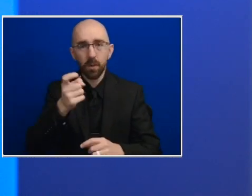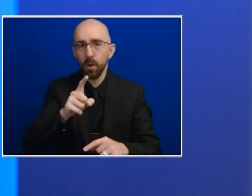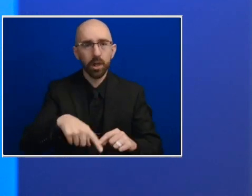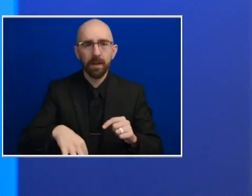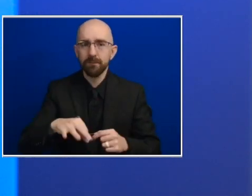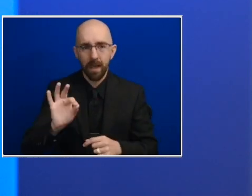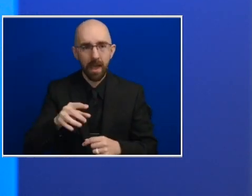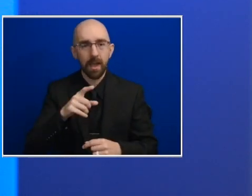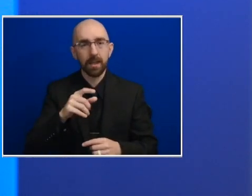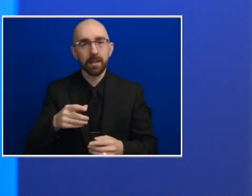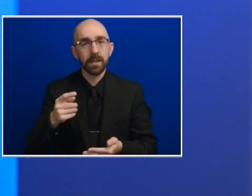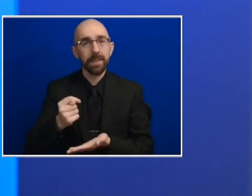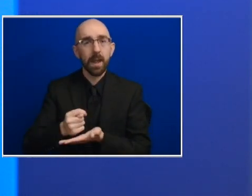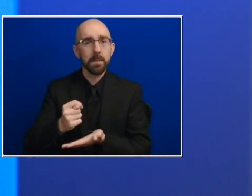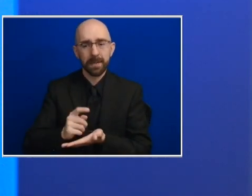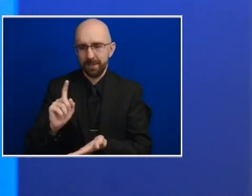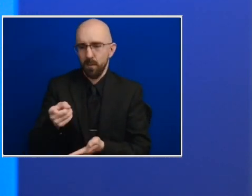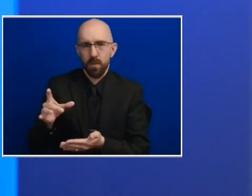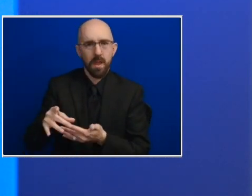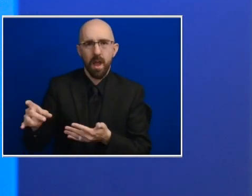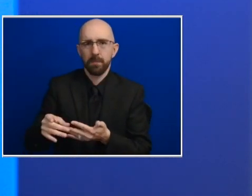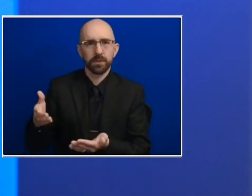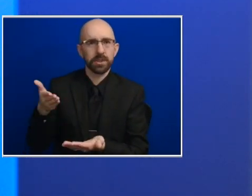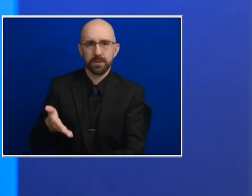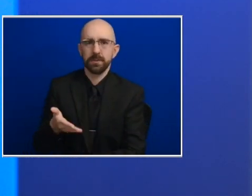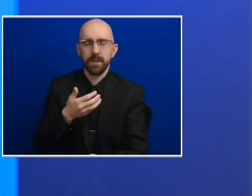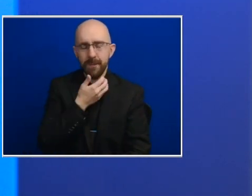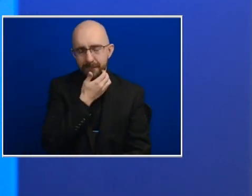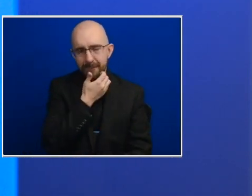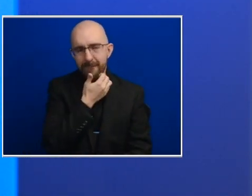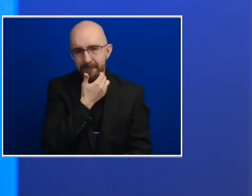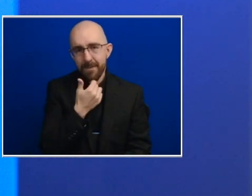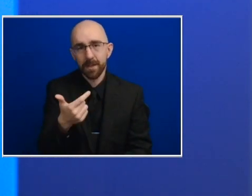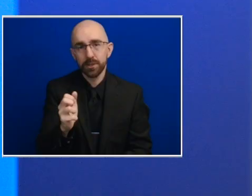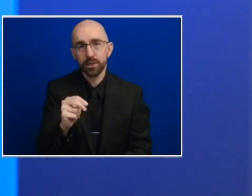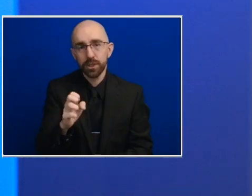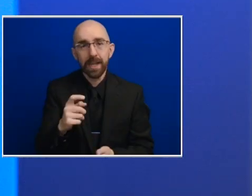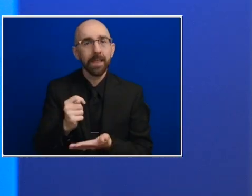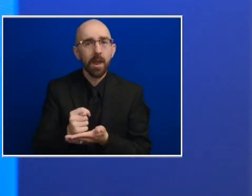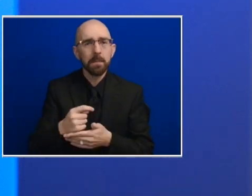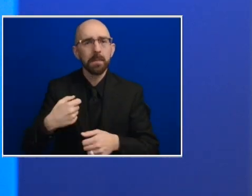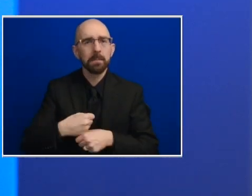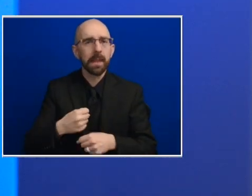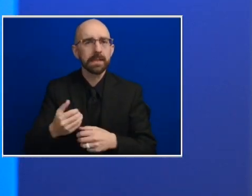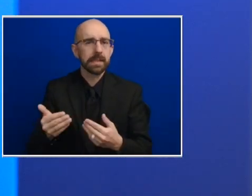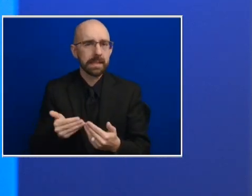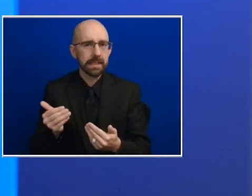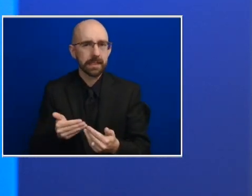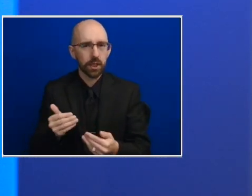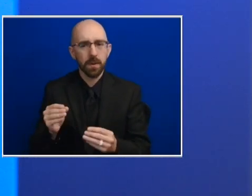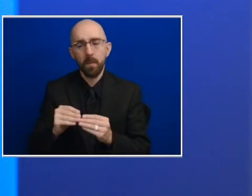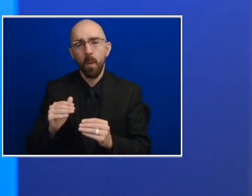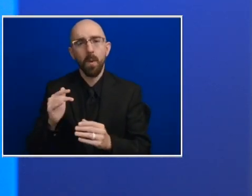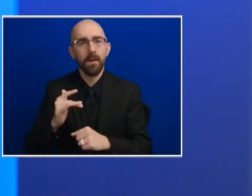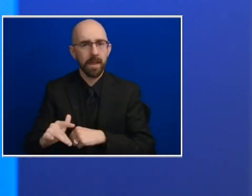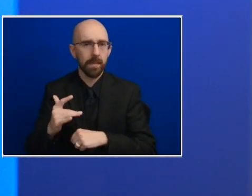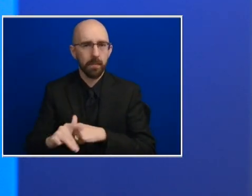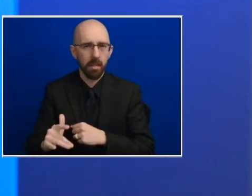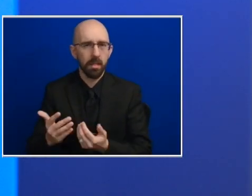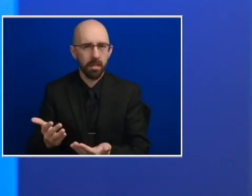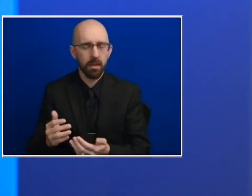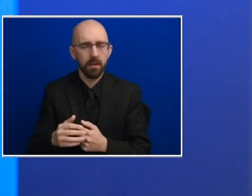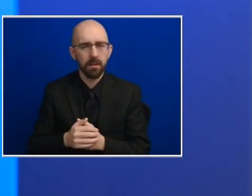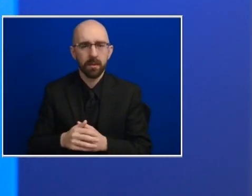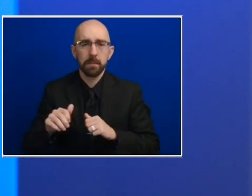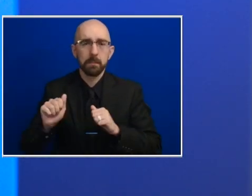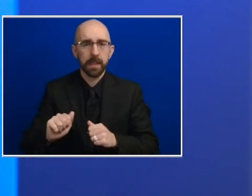only option for her. Yes. You know, so gene therapy has made it simpler, much more available, potential cure